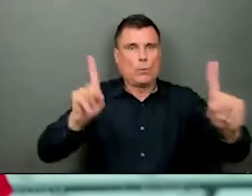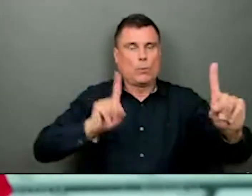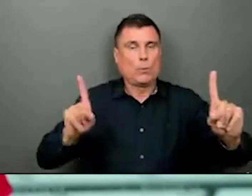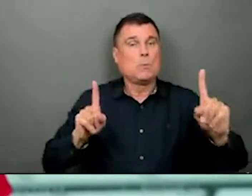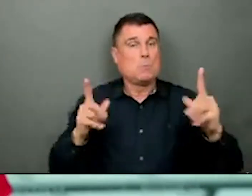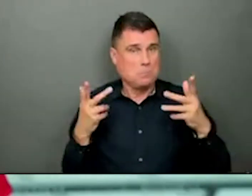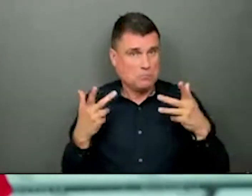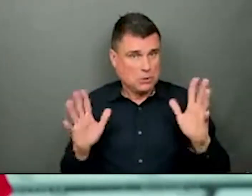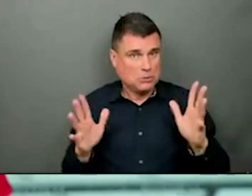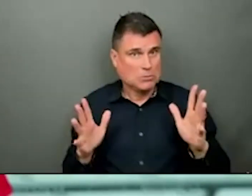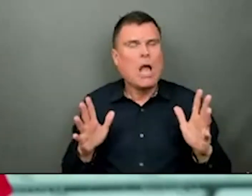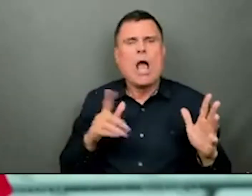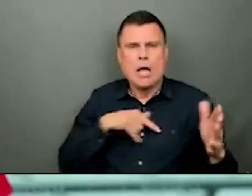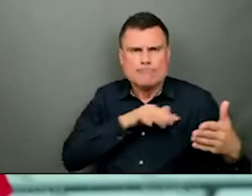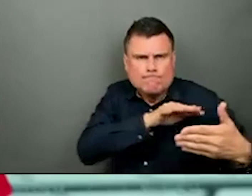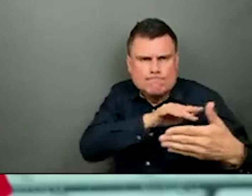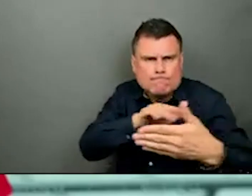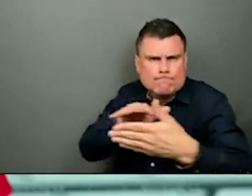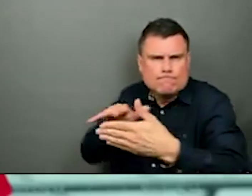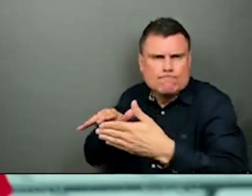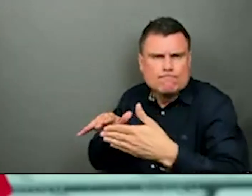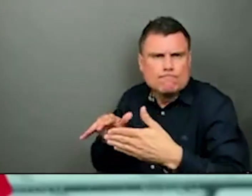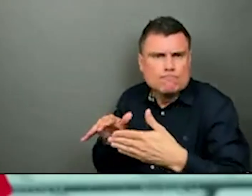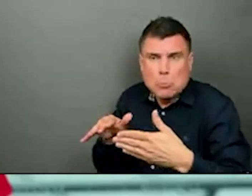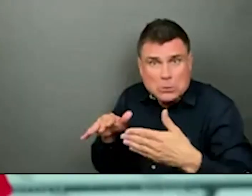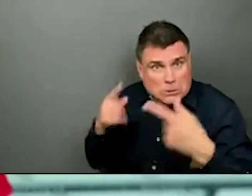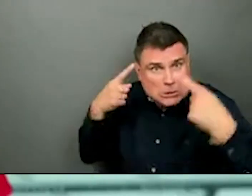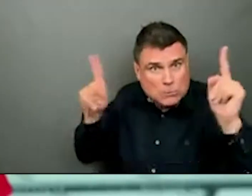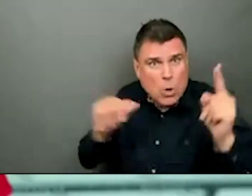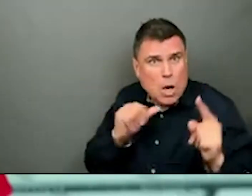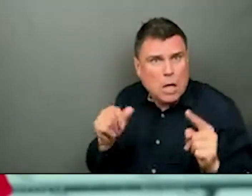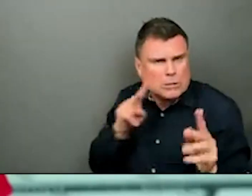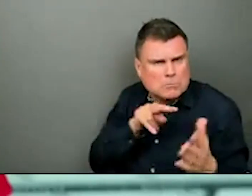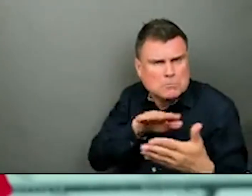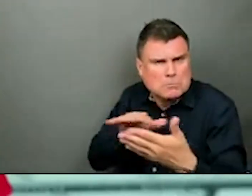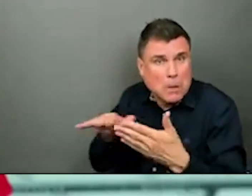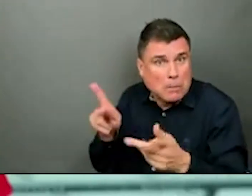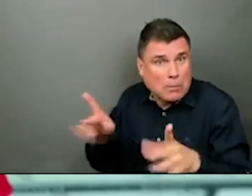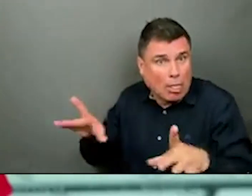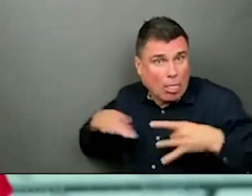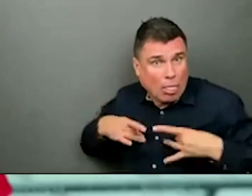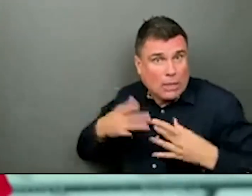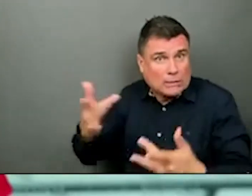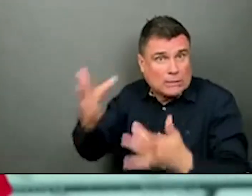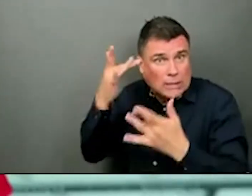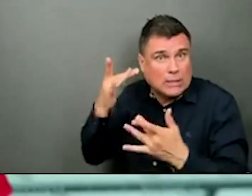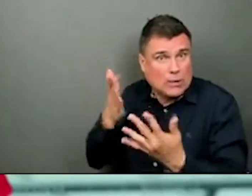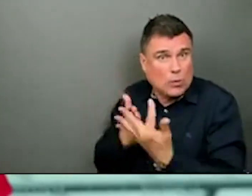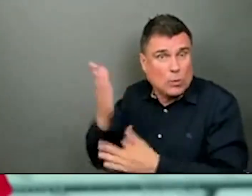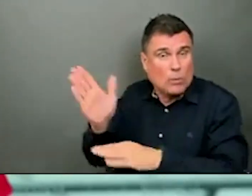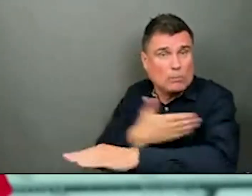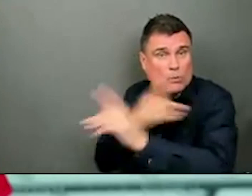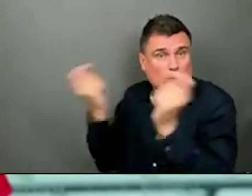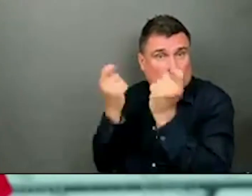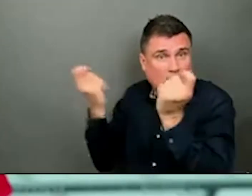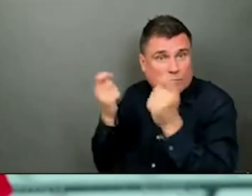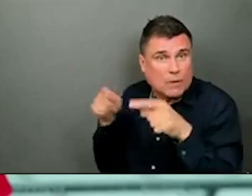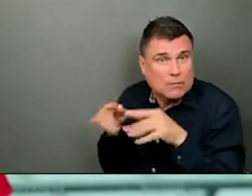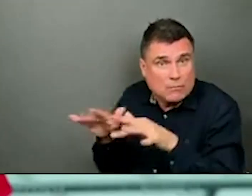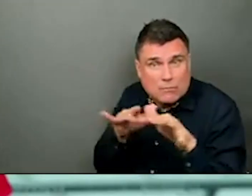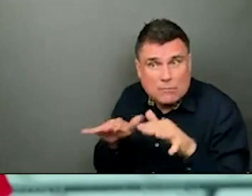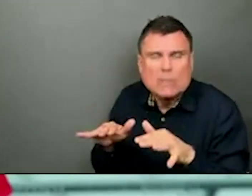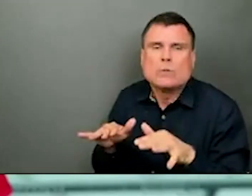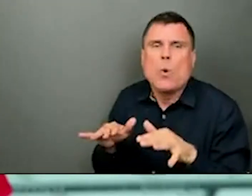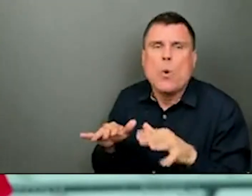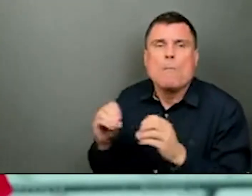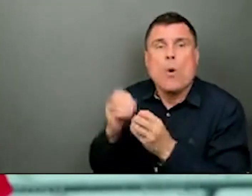how important some of these festivals and arts events and cultural events that we're missing so much. But